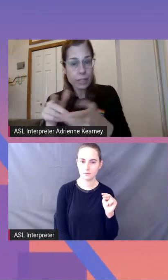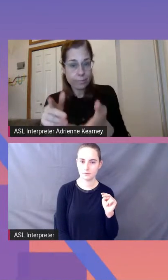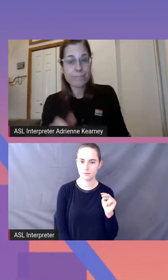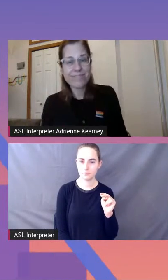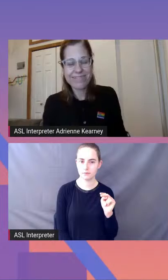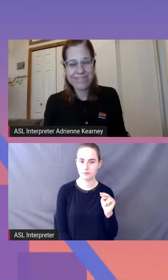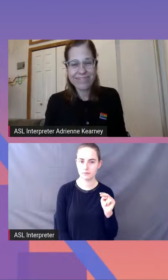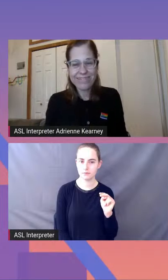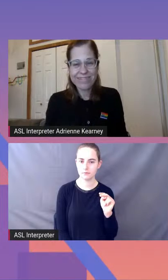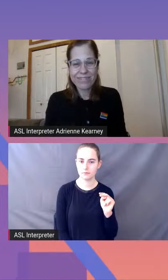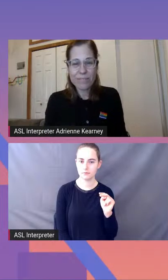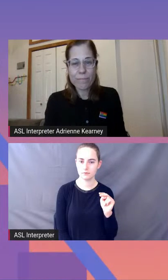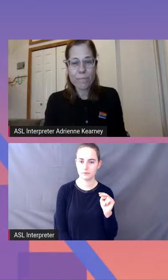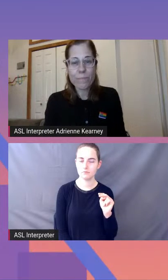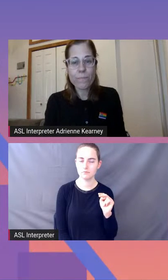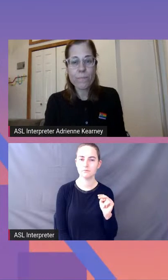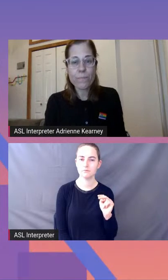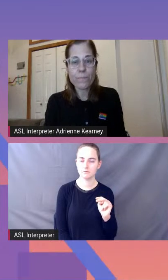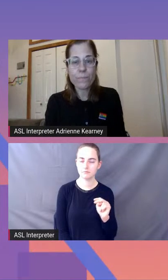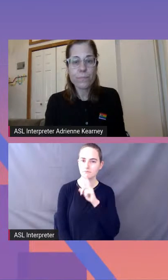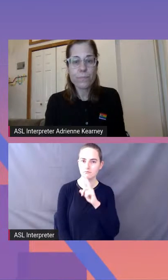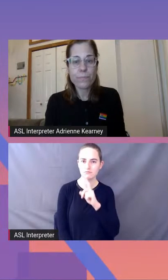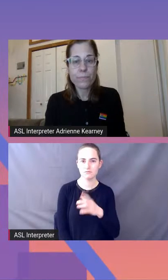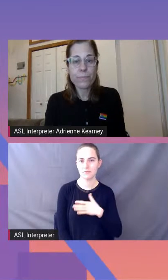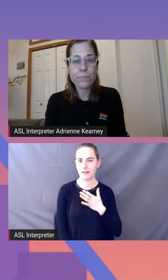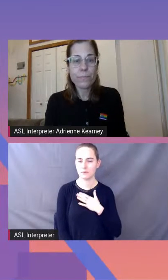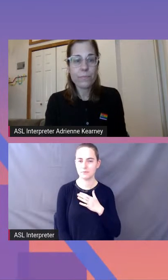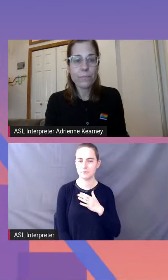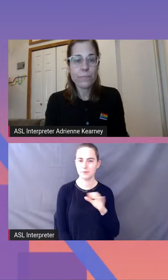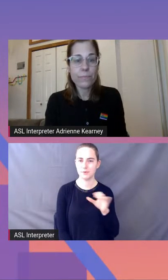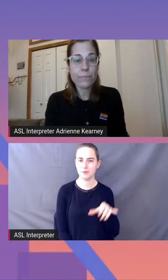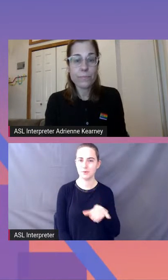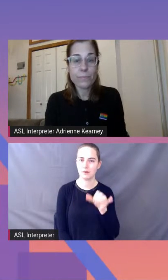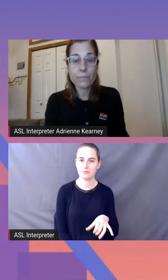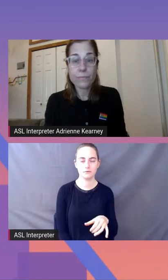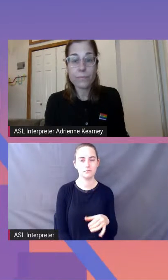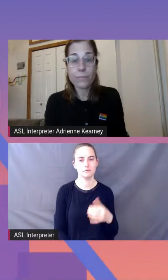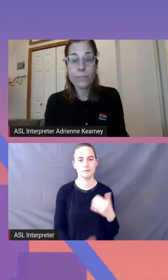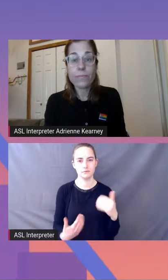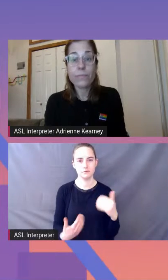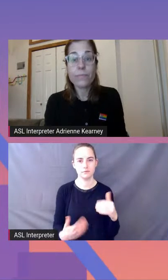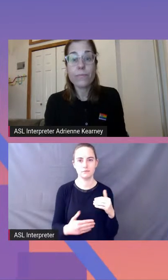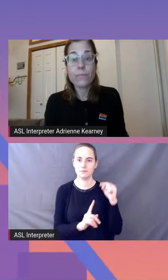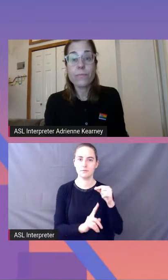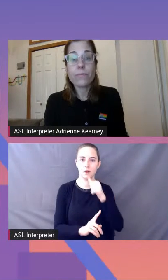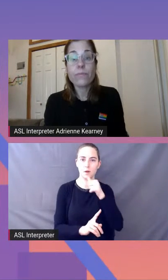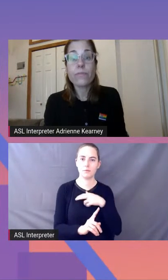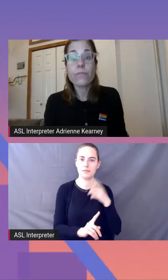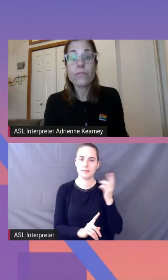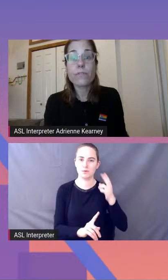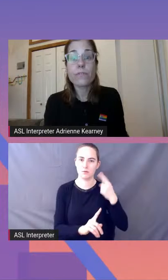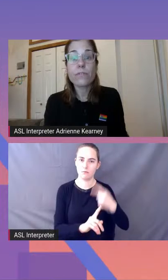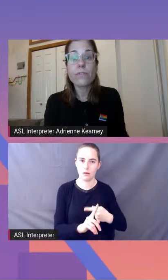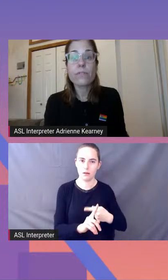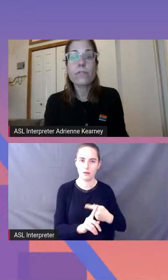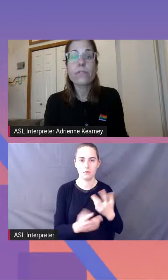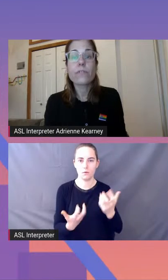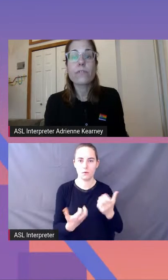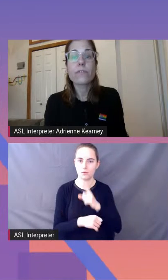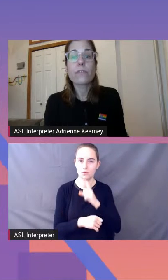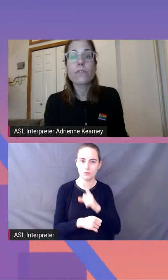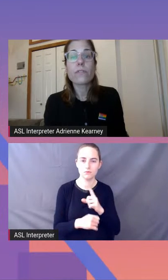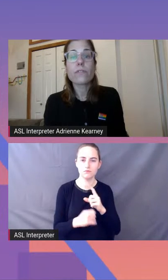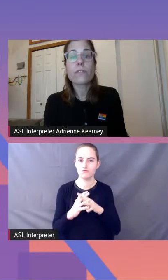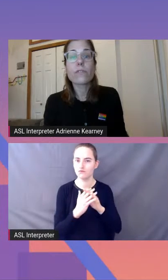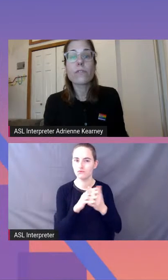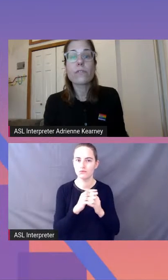what you said, like to make sure that Women's History Month becomes intersectional. Especially, I think it's kind of funny to think about how it comes right after Black History